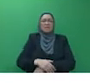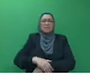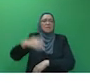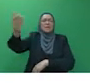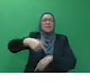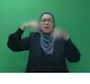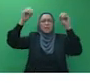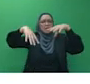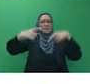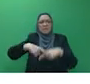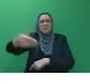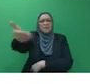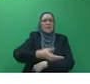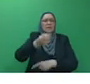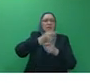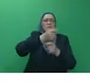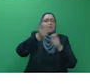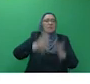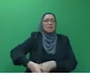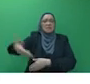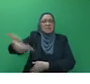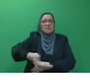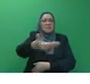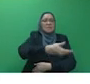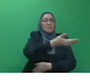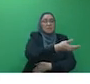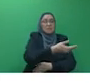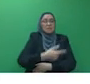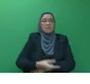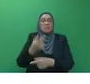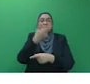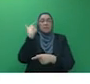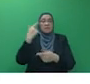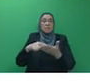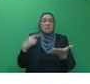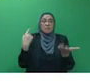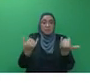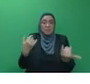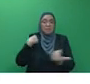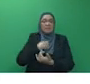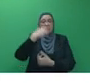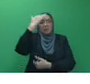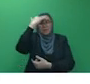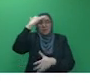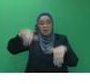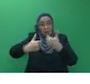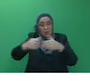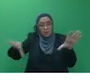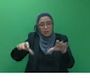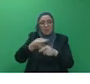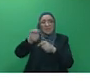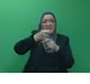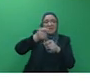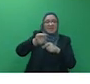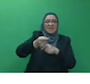show up because we know how we know we know how to do our things online already we know how to do stand up online uh some singers have wanted to do like concerts